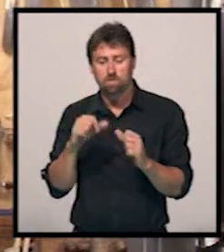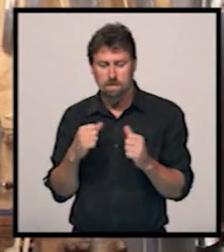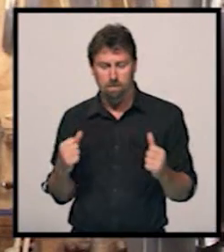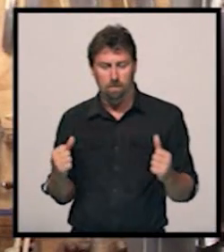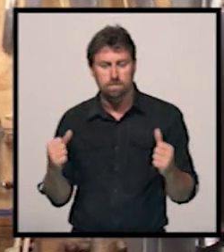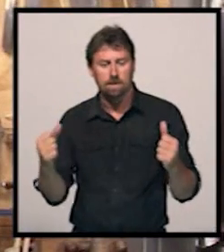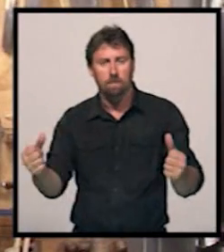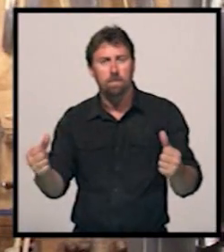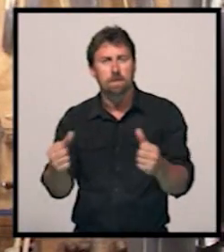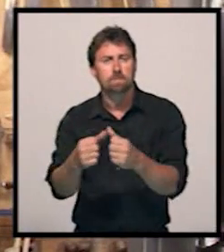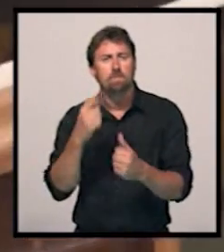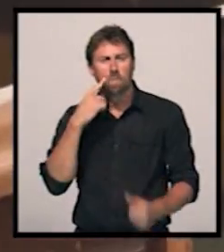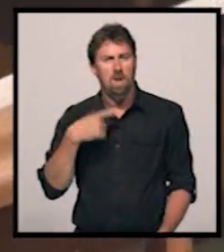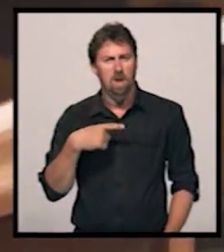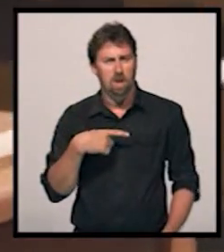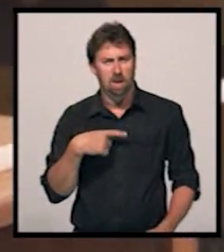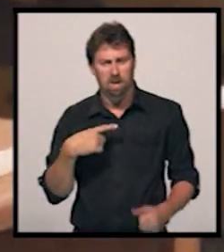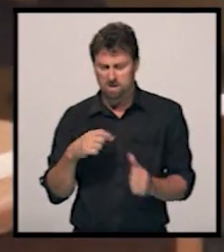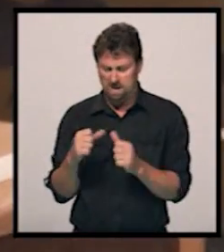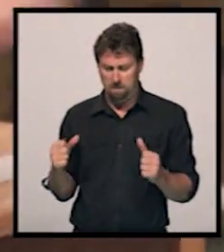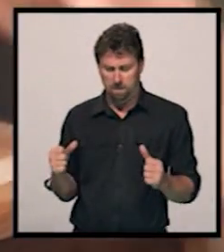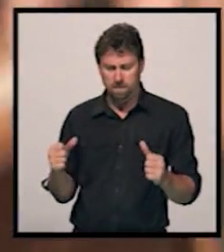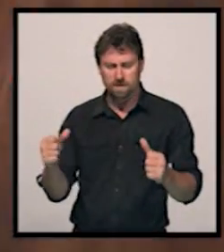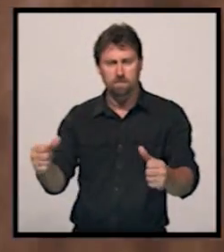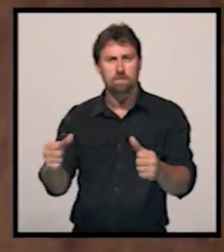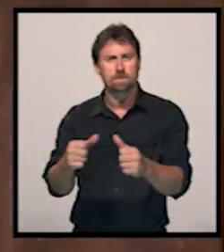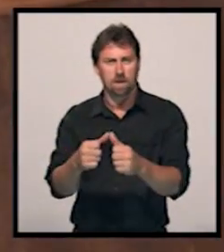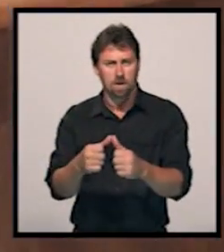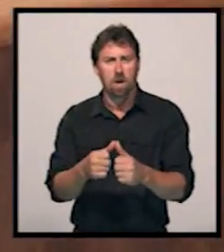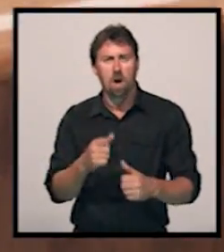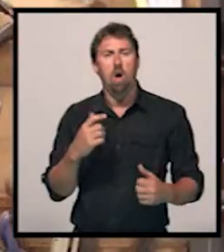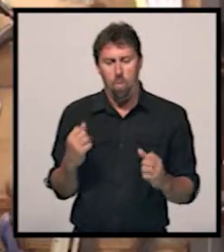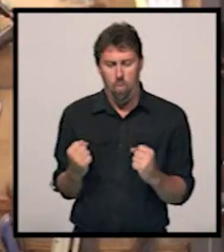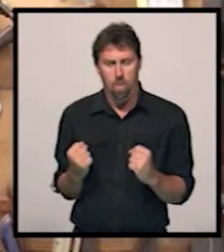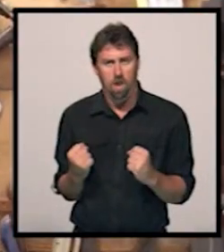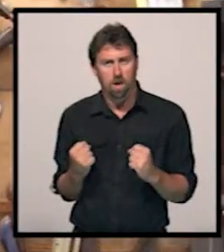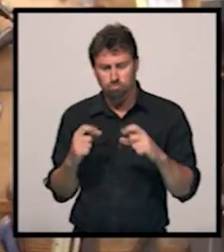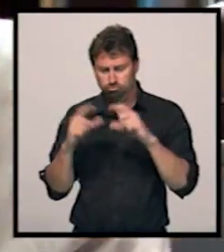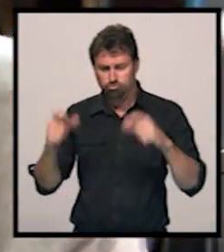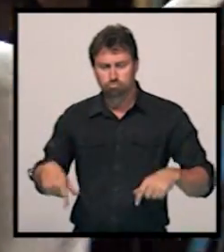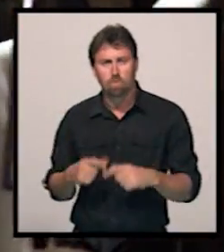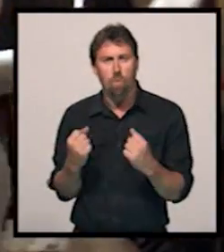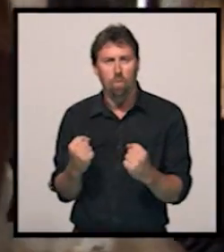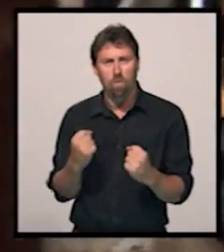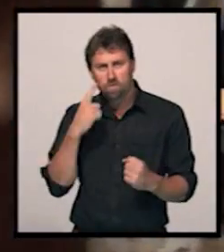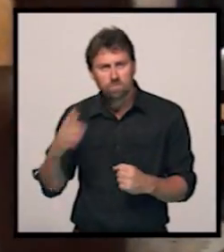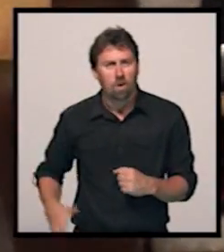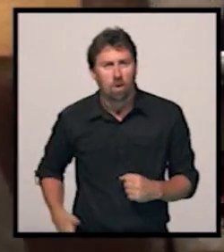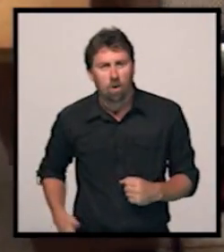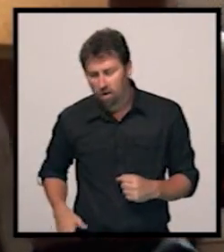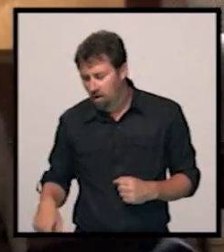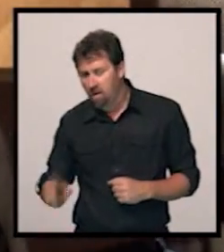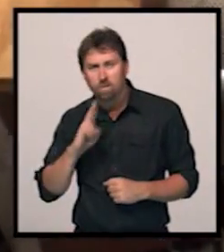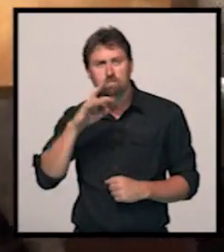do this is because it holds all the fibres together. You should see Bob, he's walking around looking